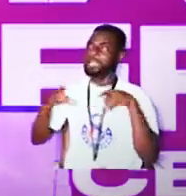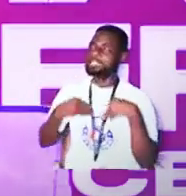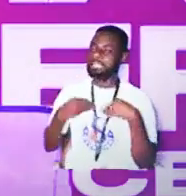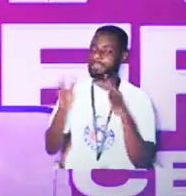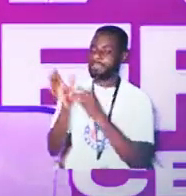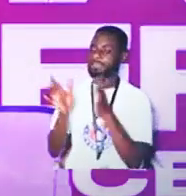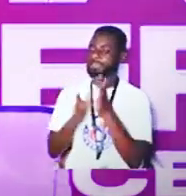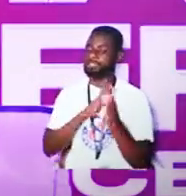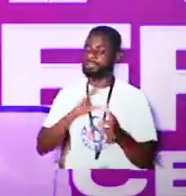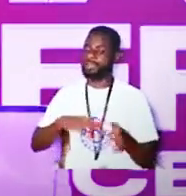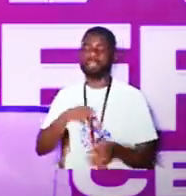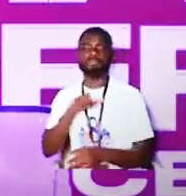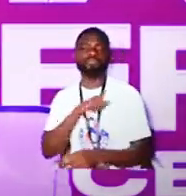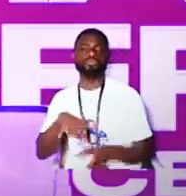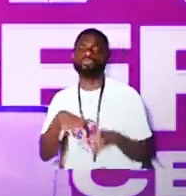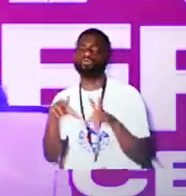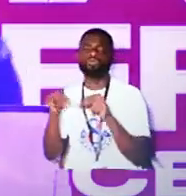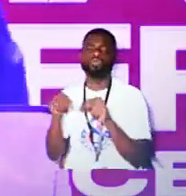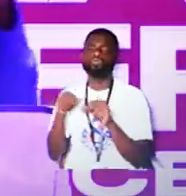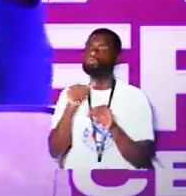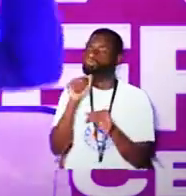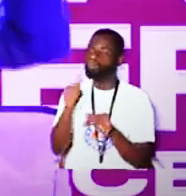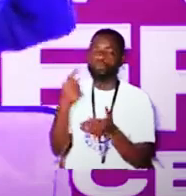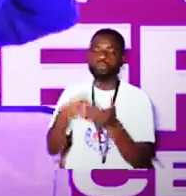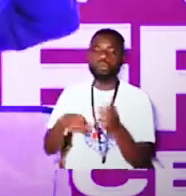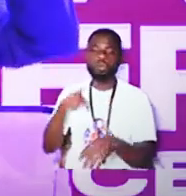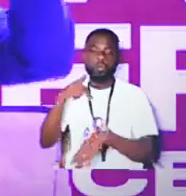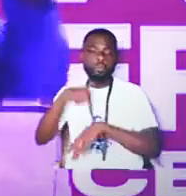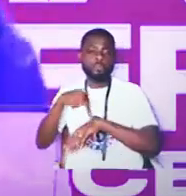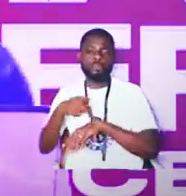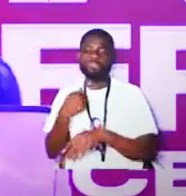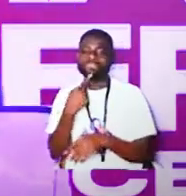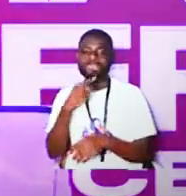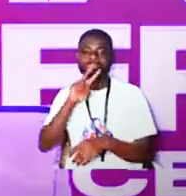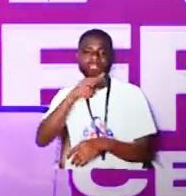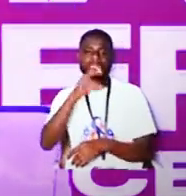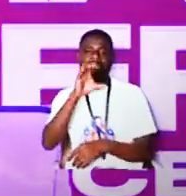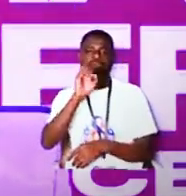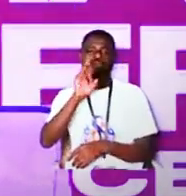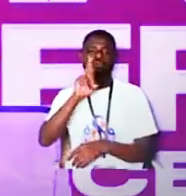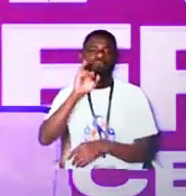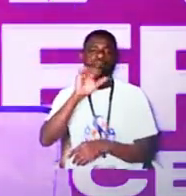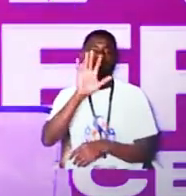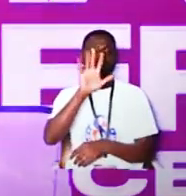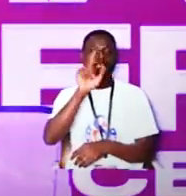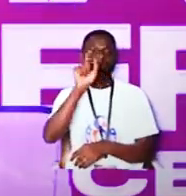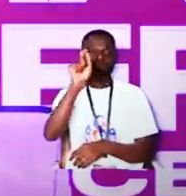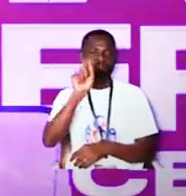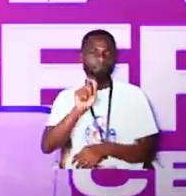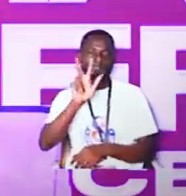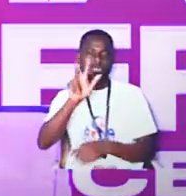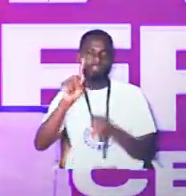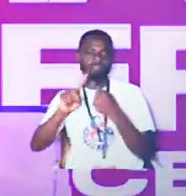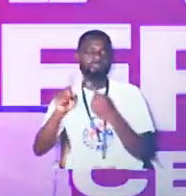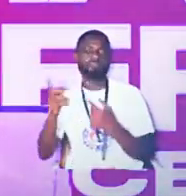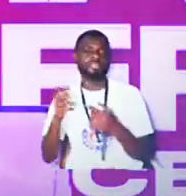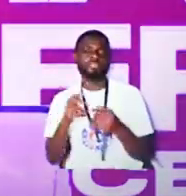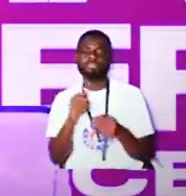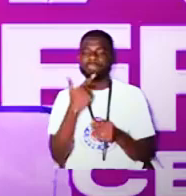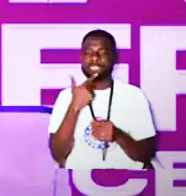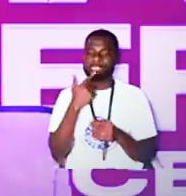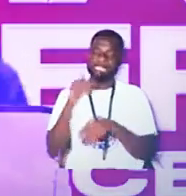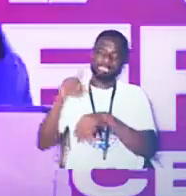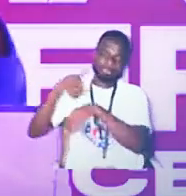Lord. It's not like what Paul said in 2 Corinthians 5:21, that he has imputed righteousness on